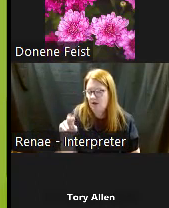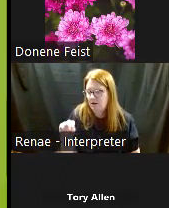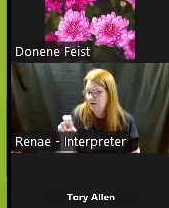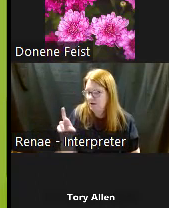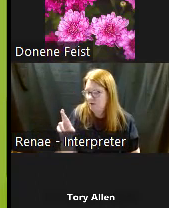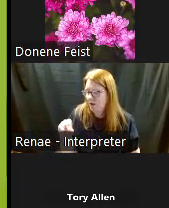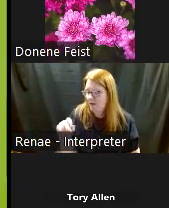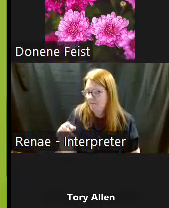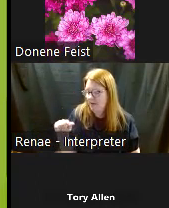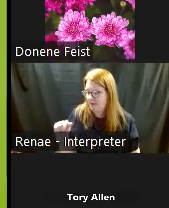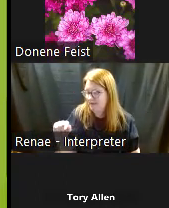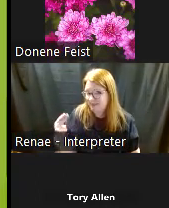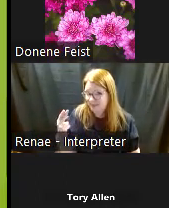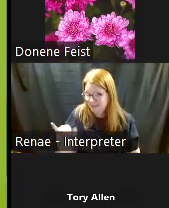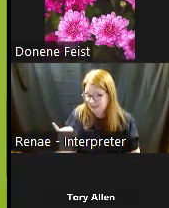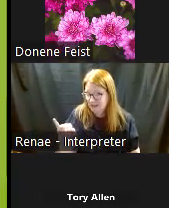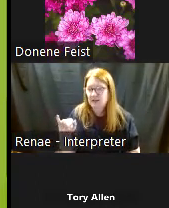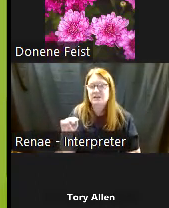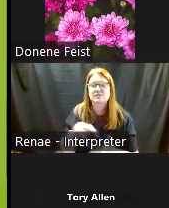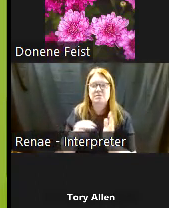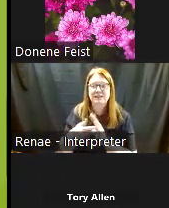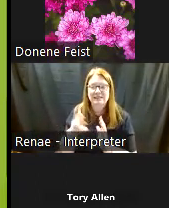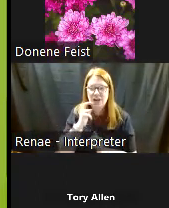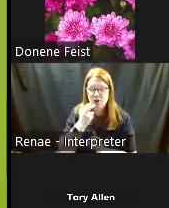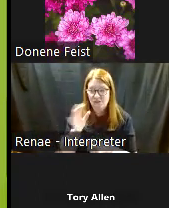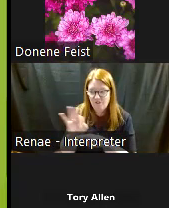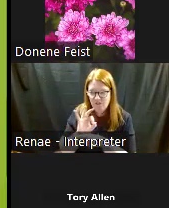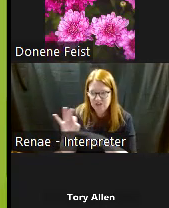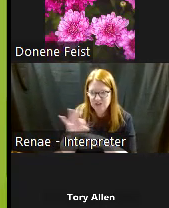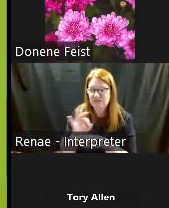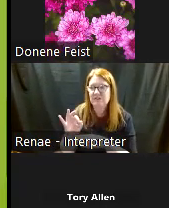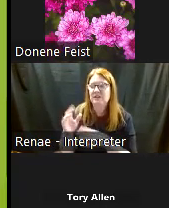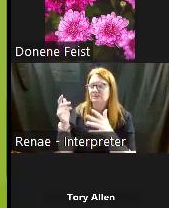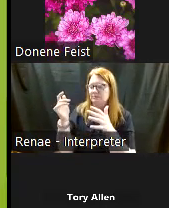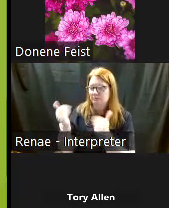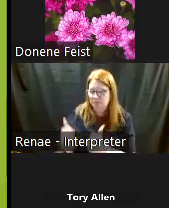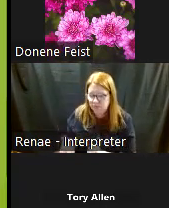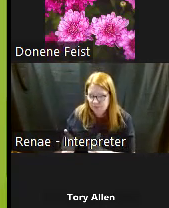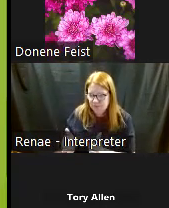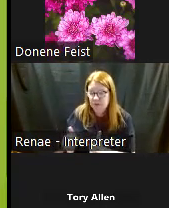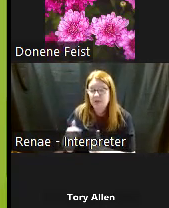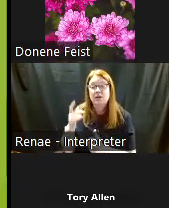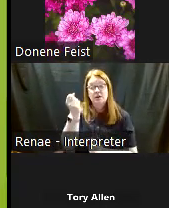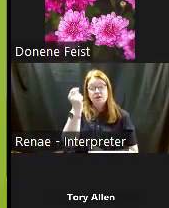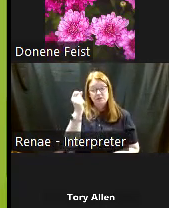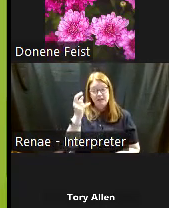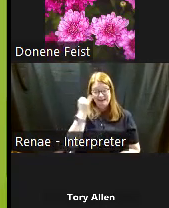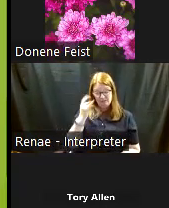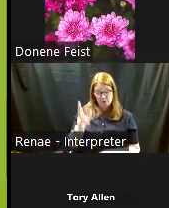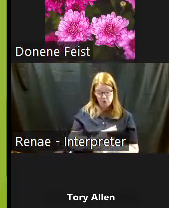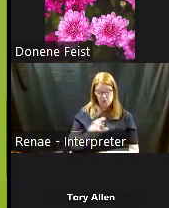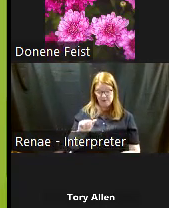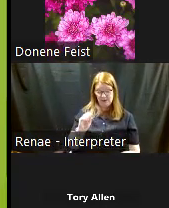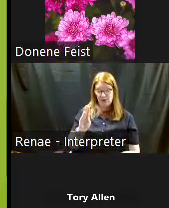will change the nerve function over time, and you can see it happening in the ABR sooner than you might see it in other places. So there's lots of